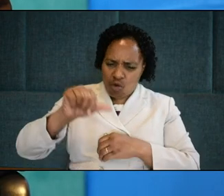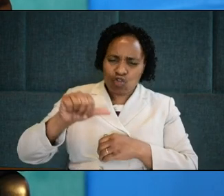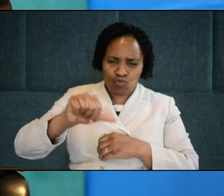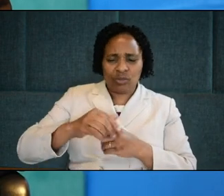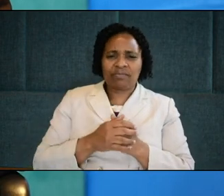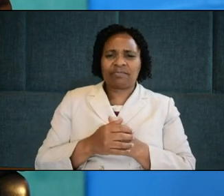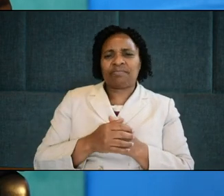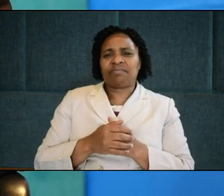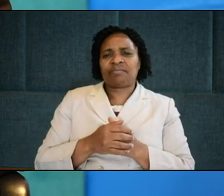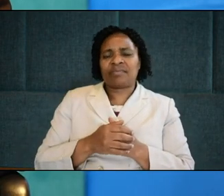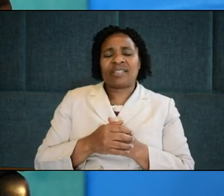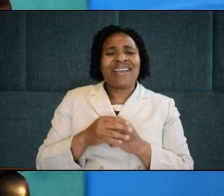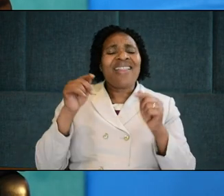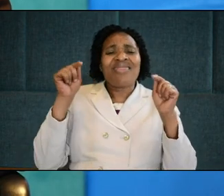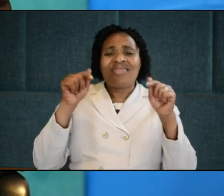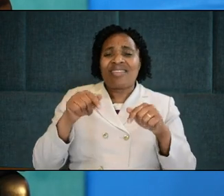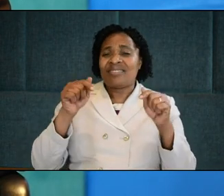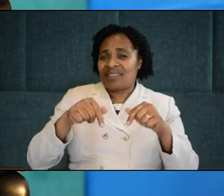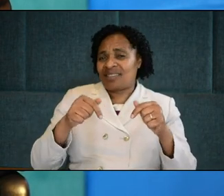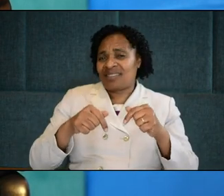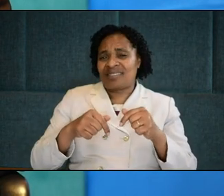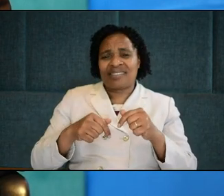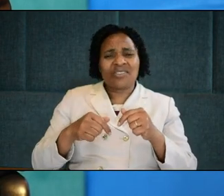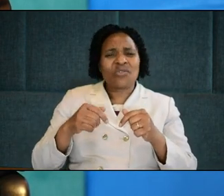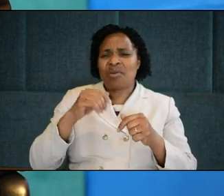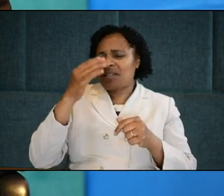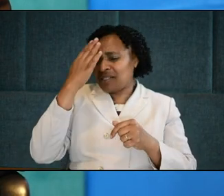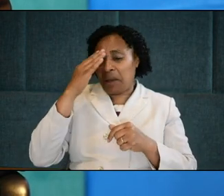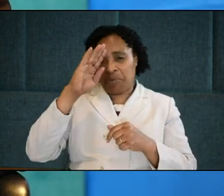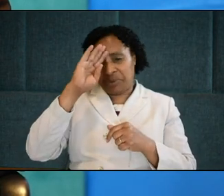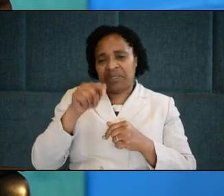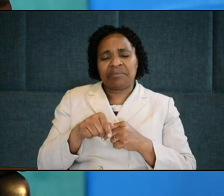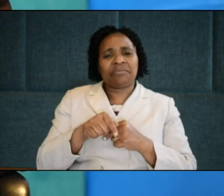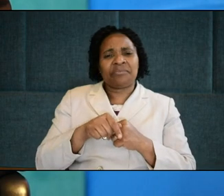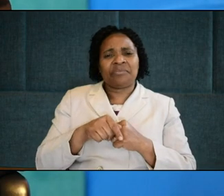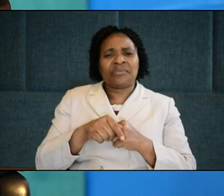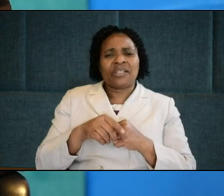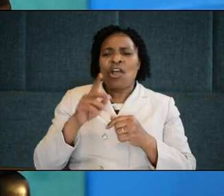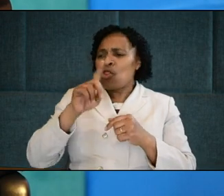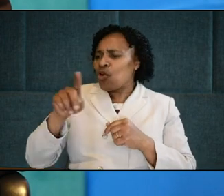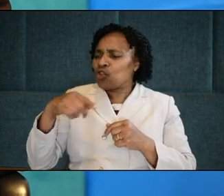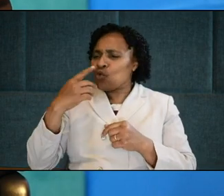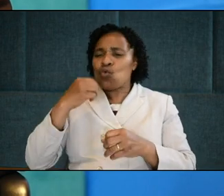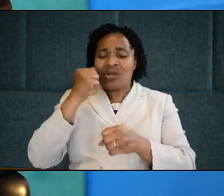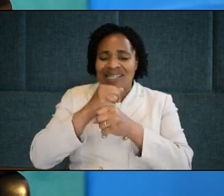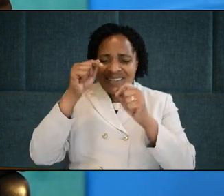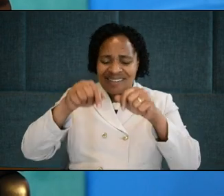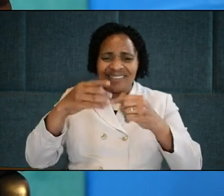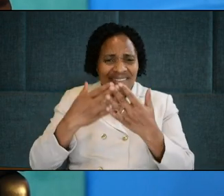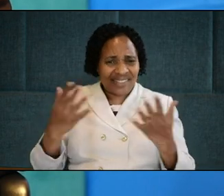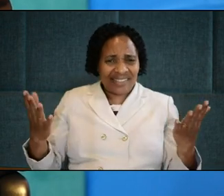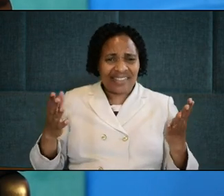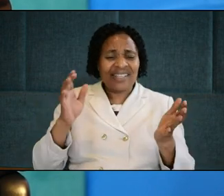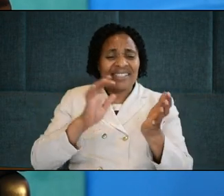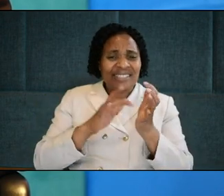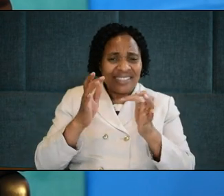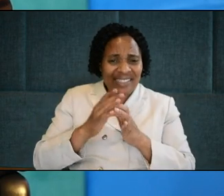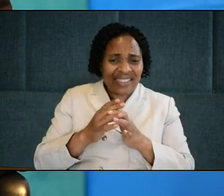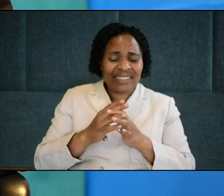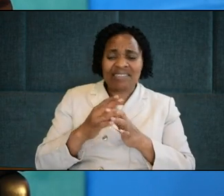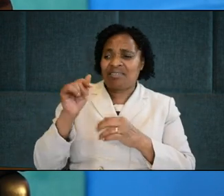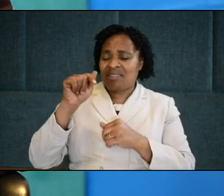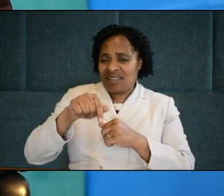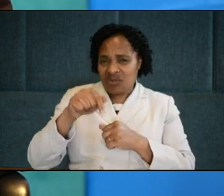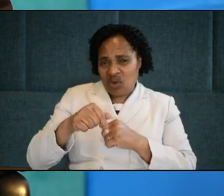a prostitute. And this is really fascinating because even though she did all these deeds, Jesus's lineage was